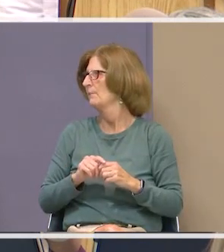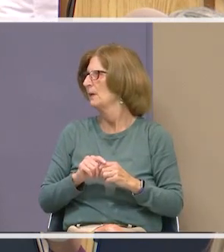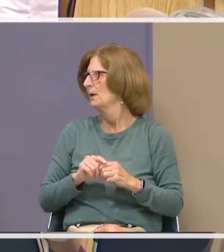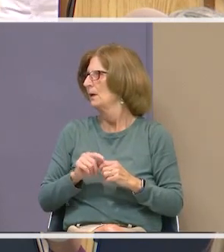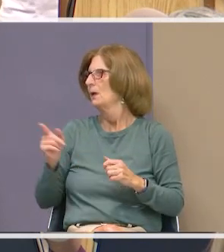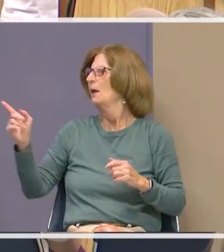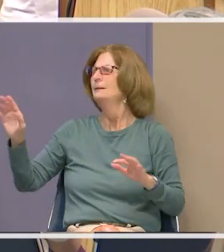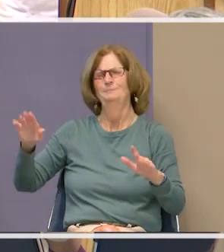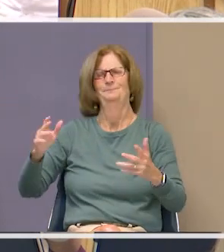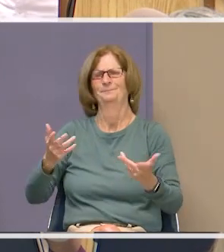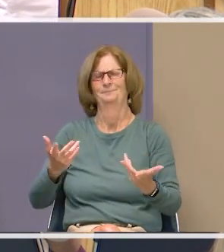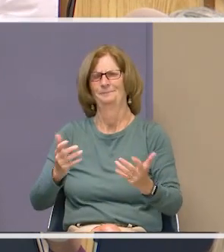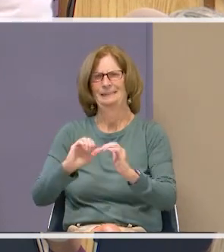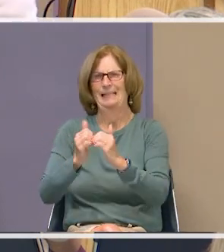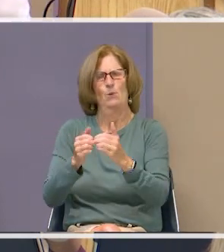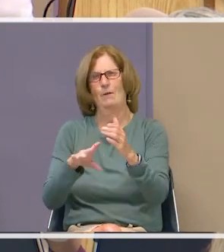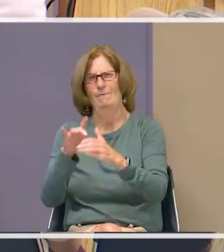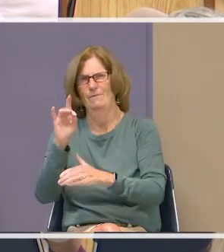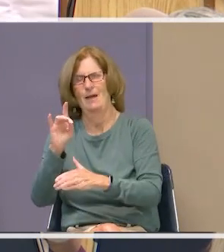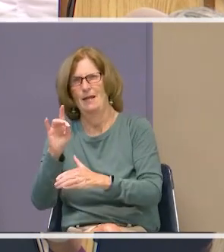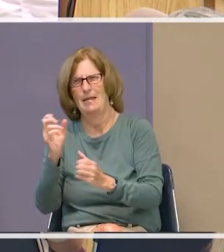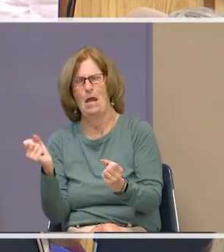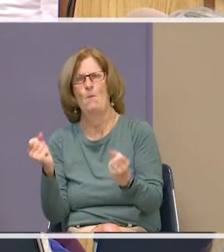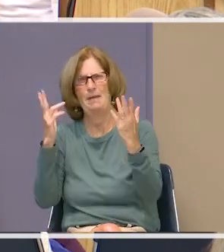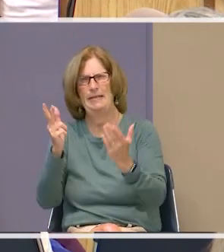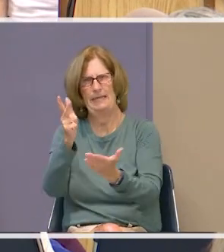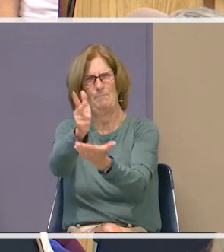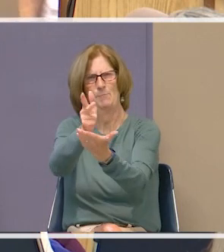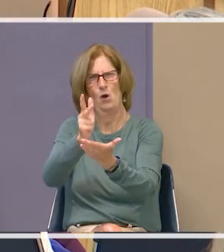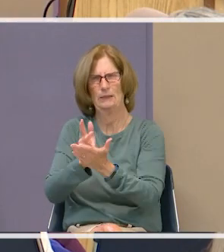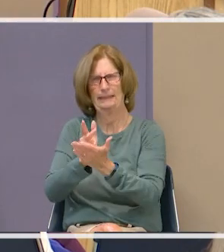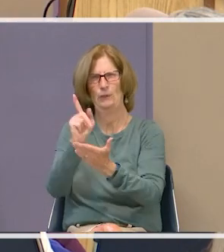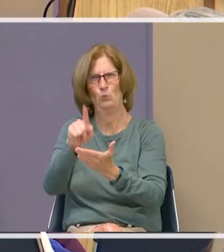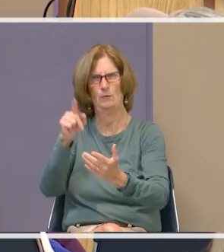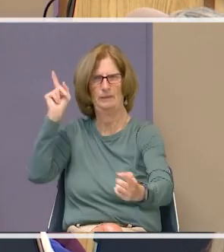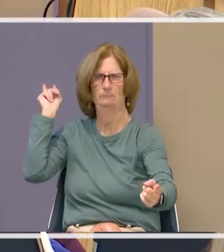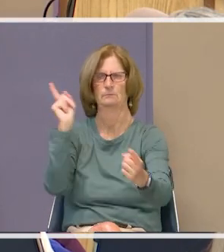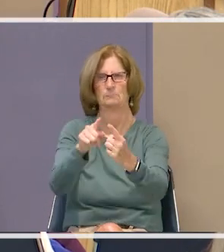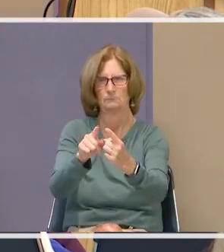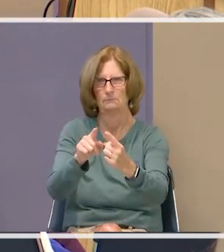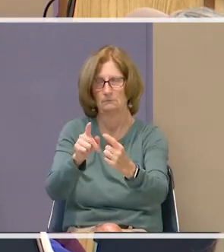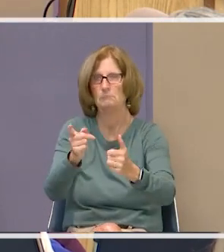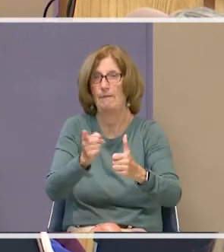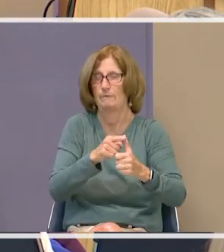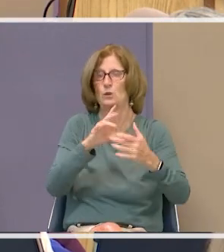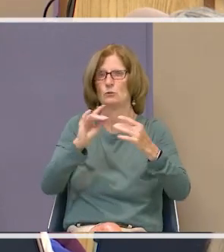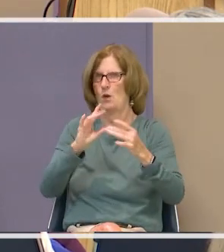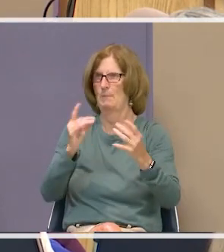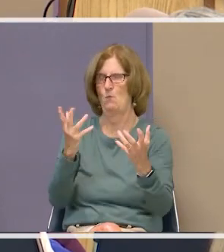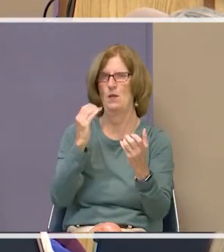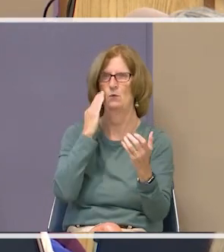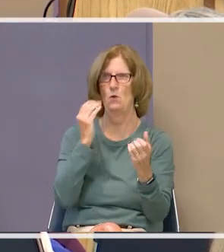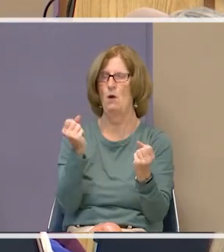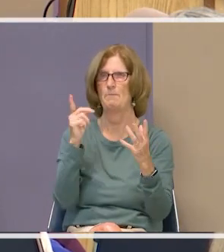How do we find out about how many parking spots it'll be in this process? Is my first comment. And then also,